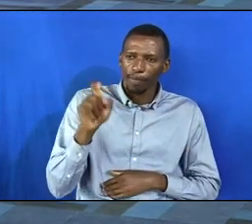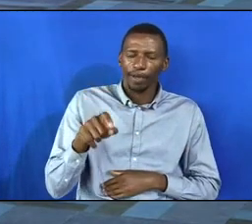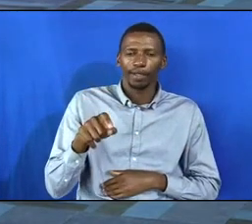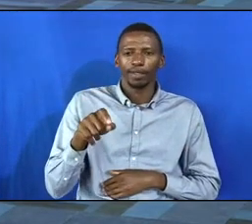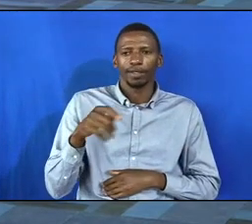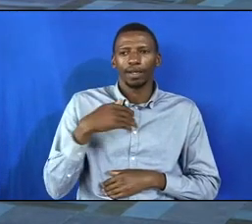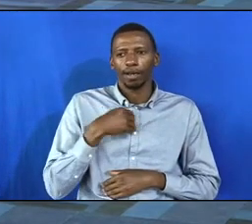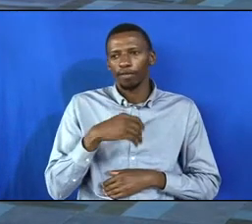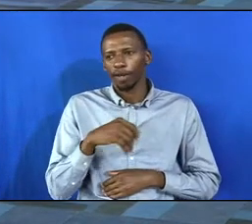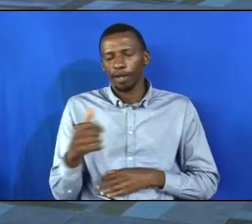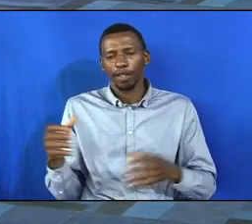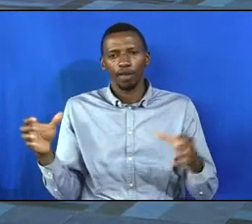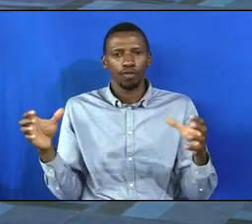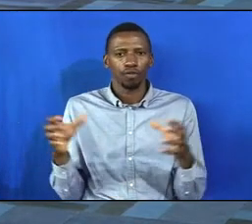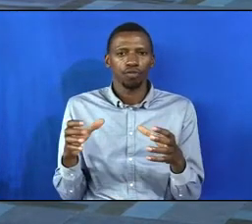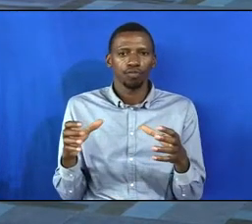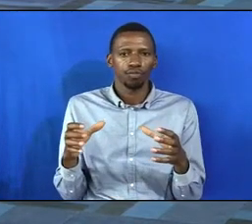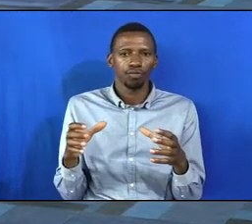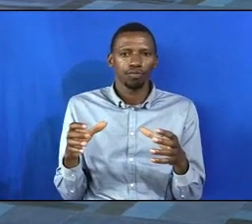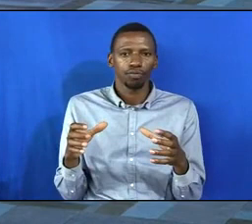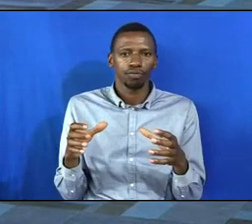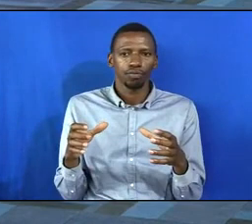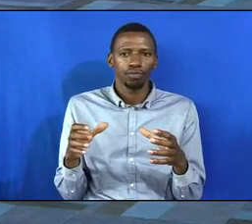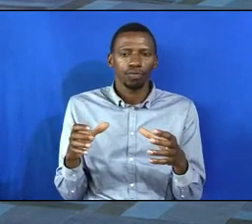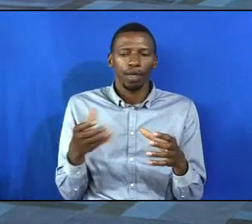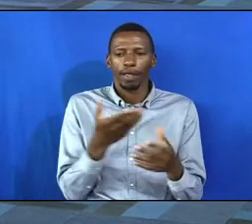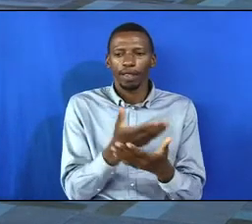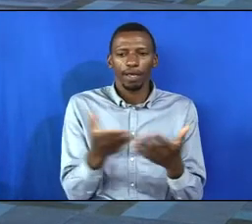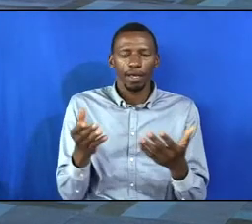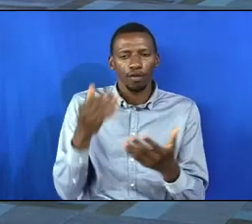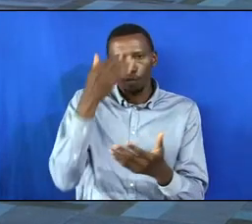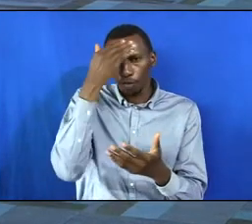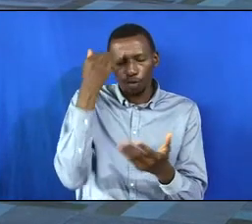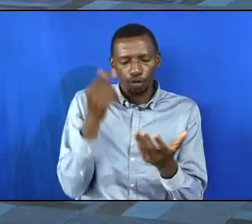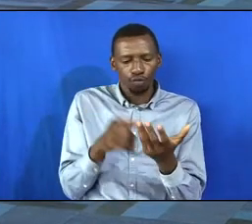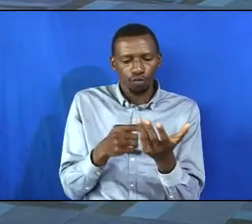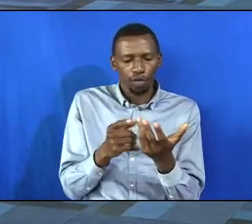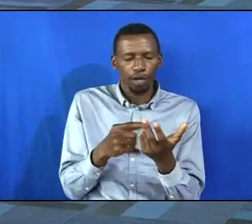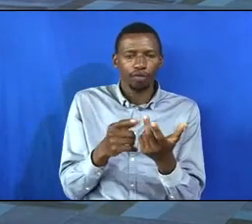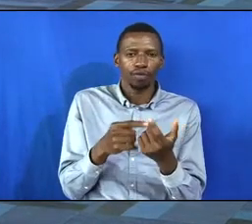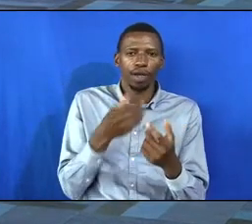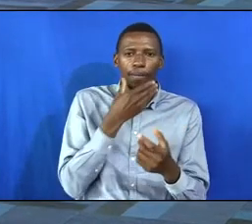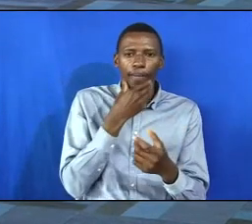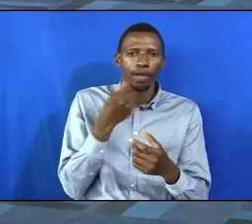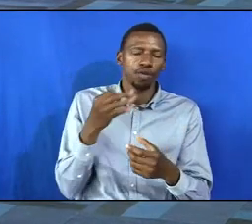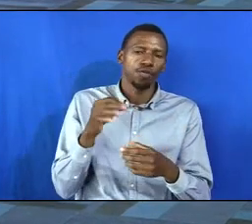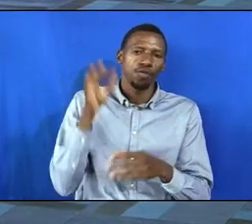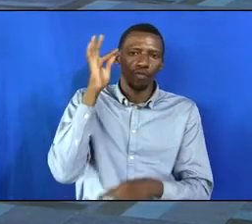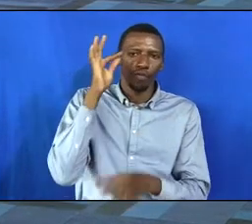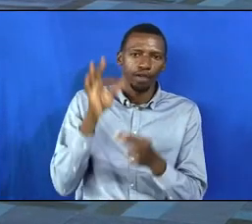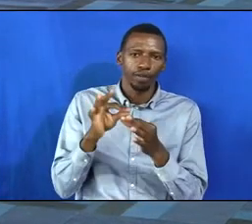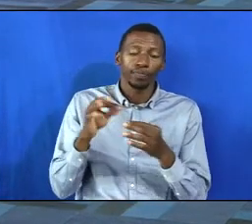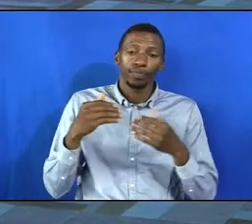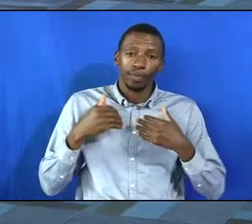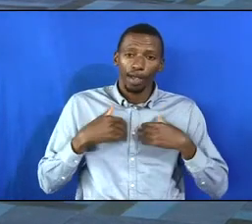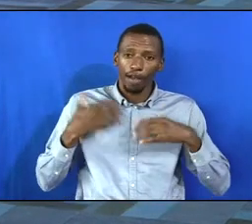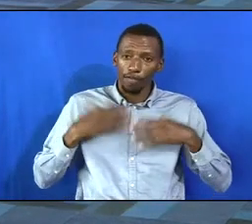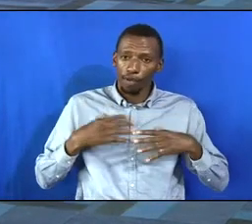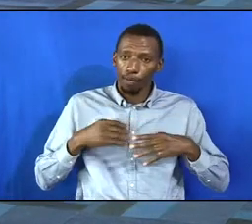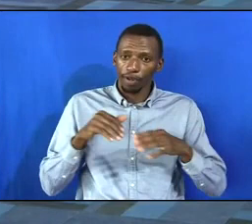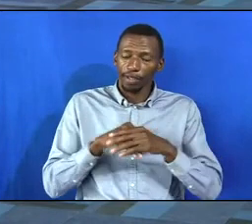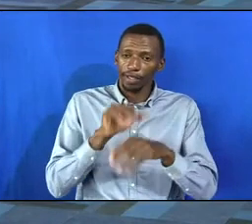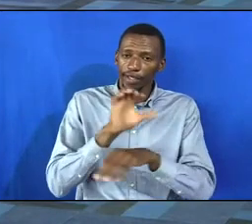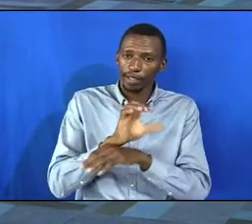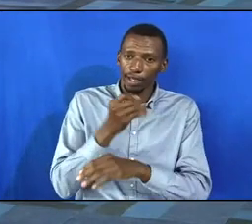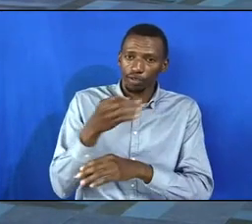heavyweights. They forgot to count men and men of faith. I'm telling you, we are people in the church of God. They might not have